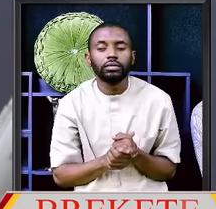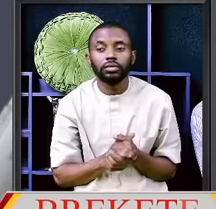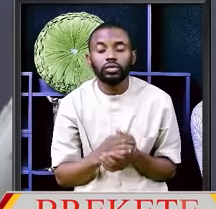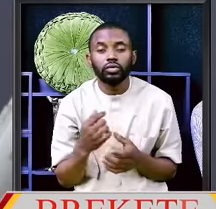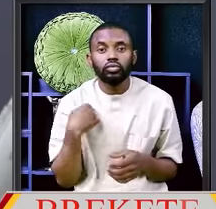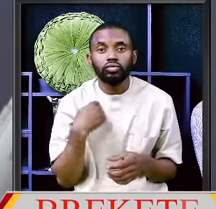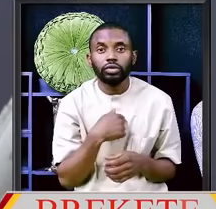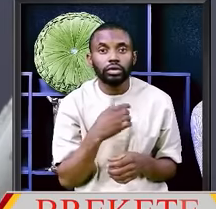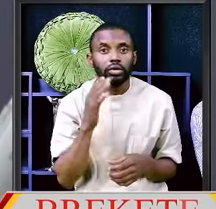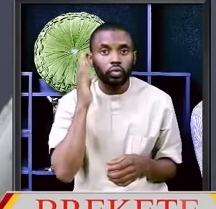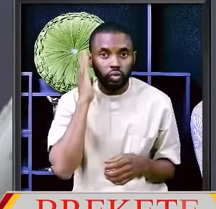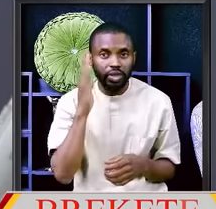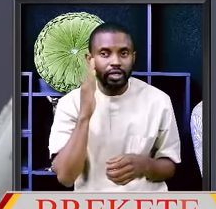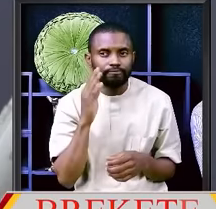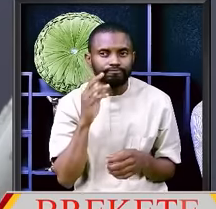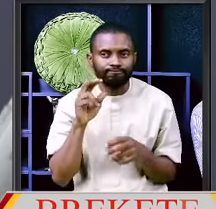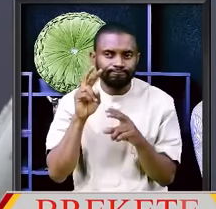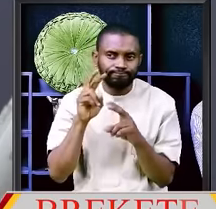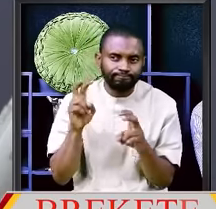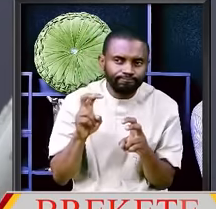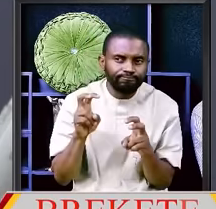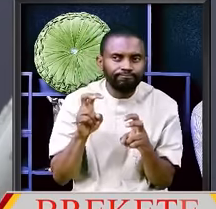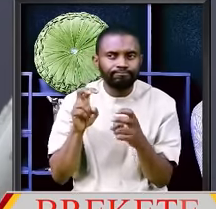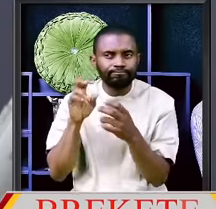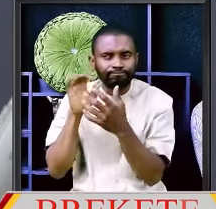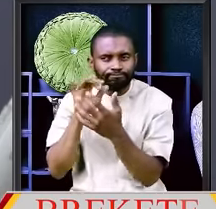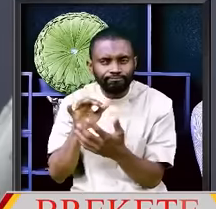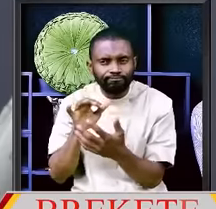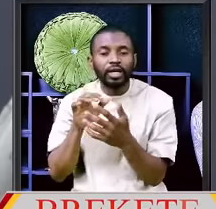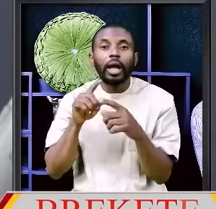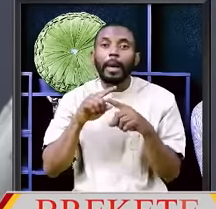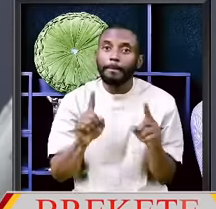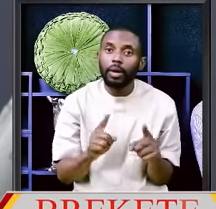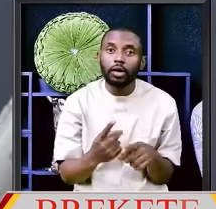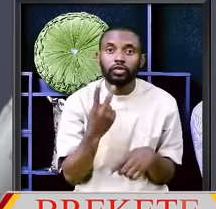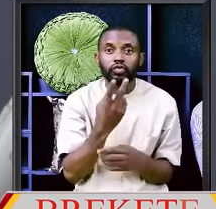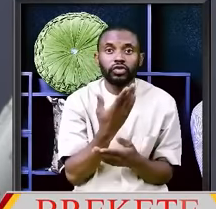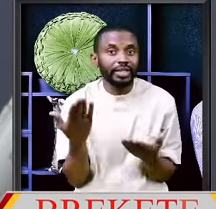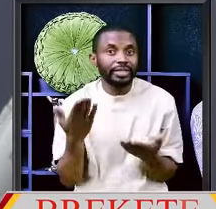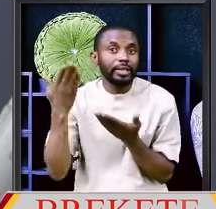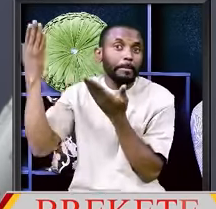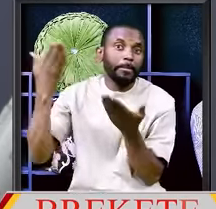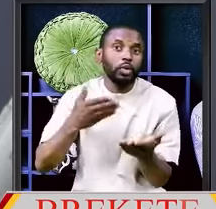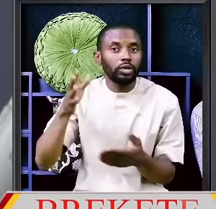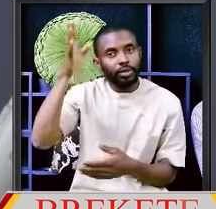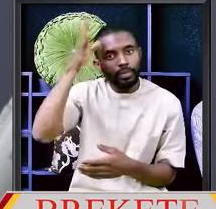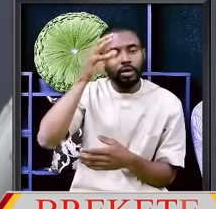we go cross examine them. Una go cross examine them. But now two things carry and come.